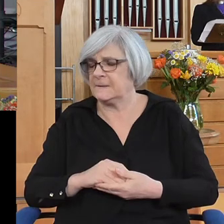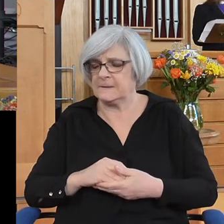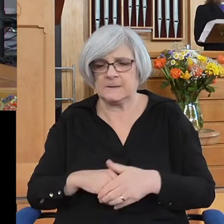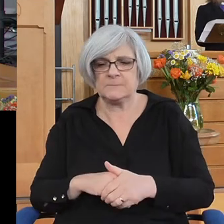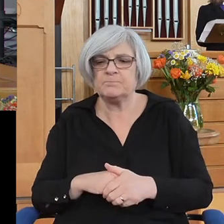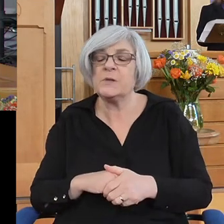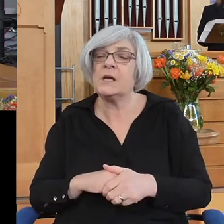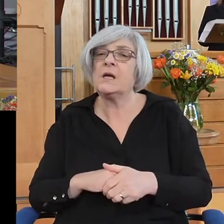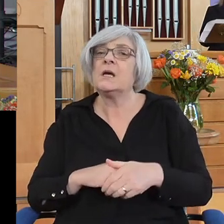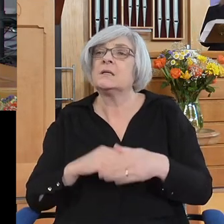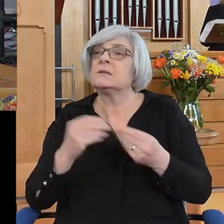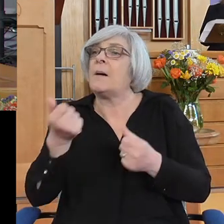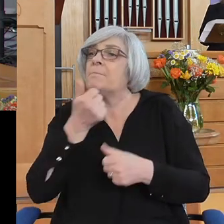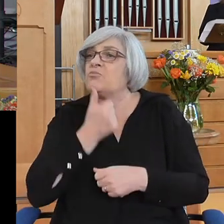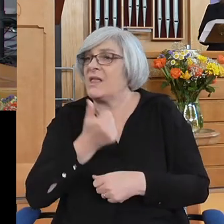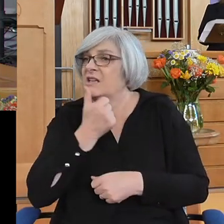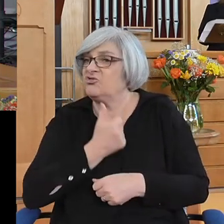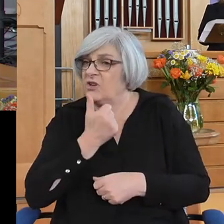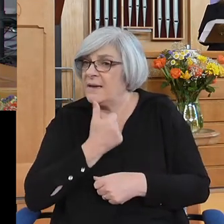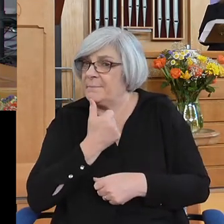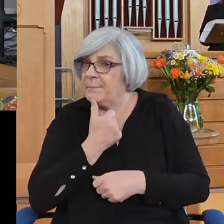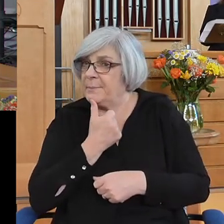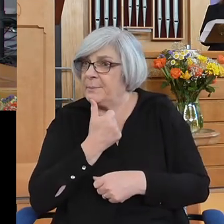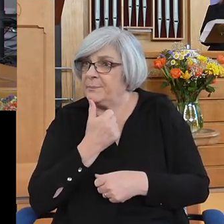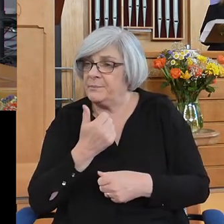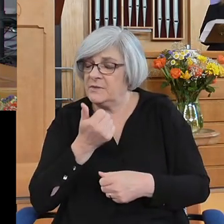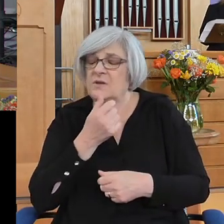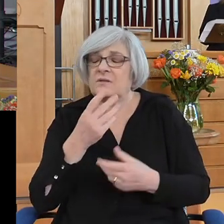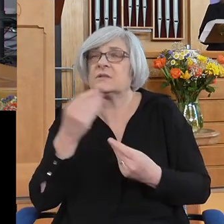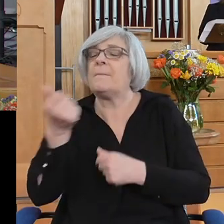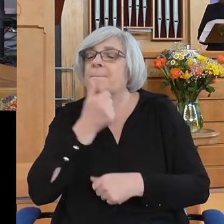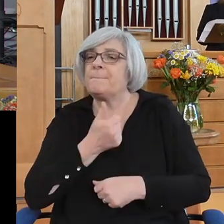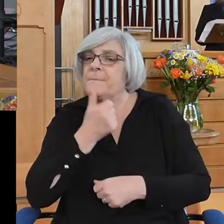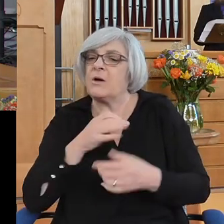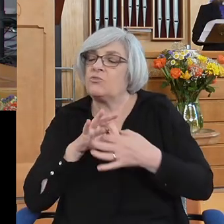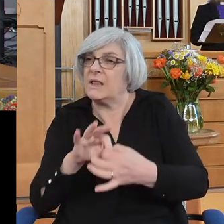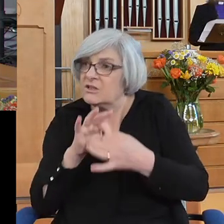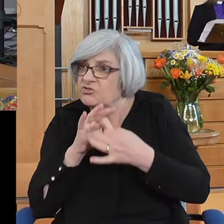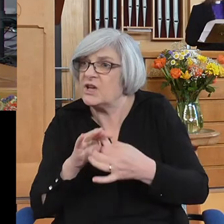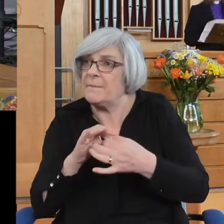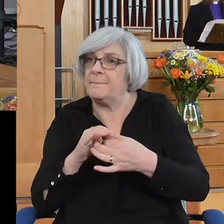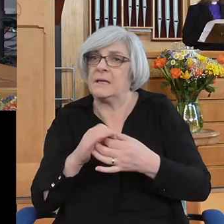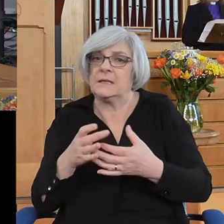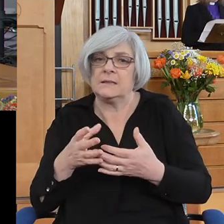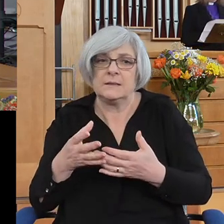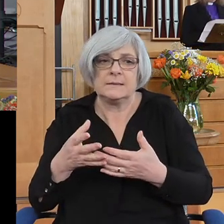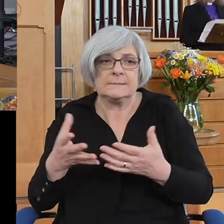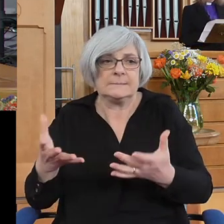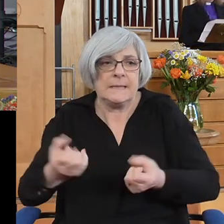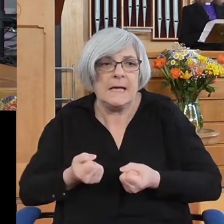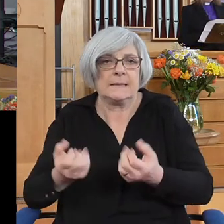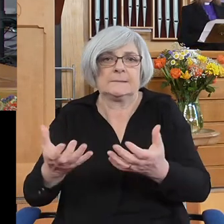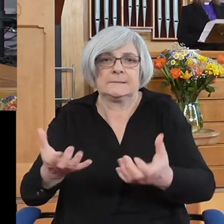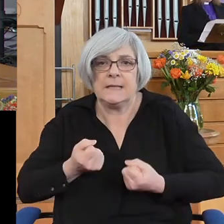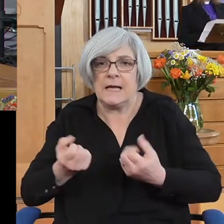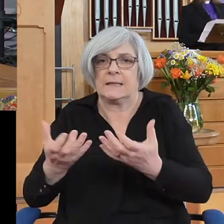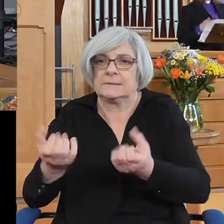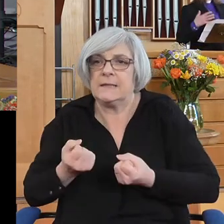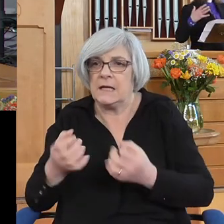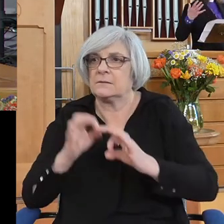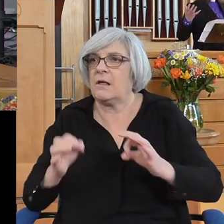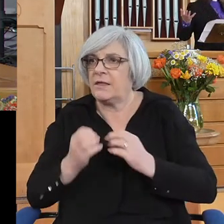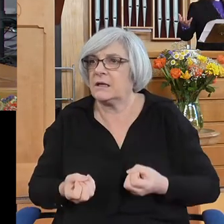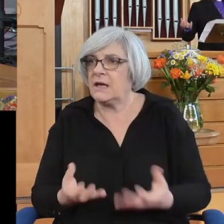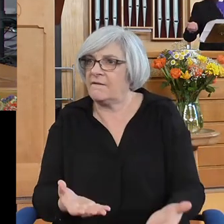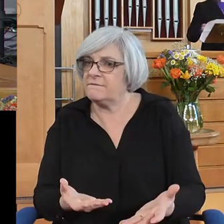Some endure relationships that take and take with little give, where energy